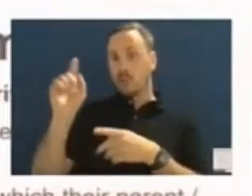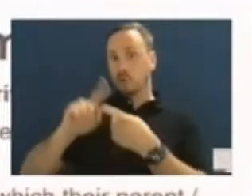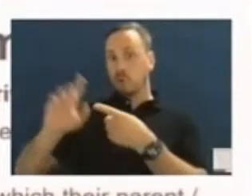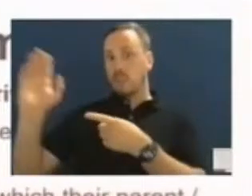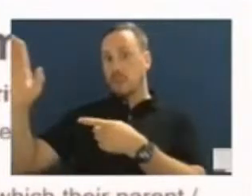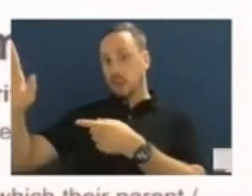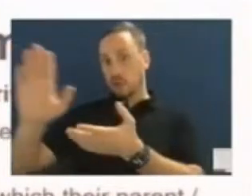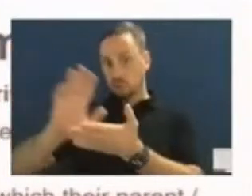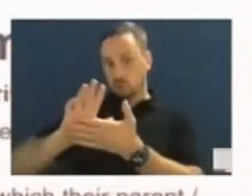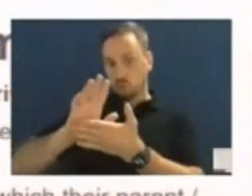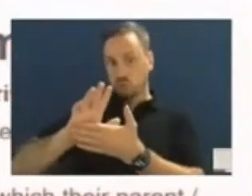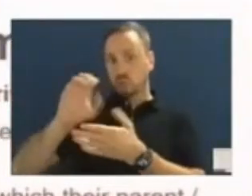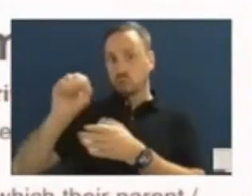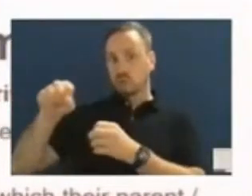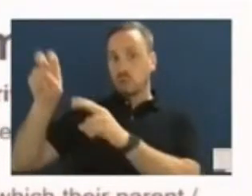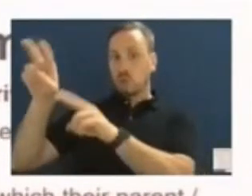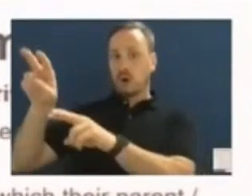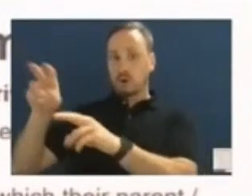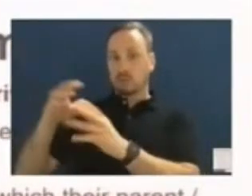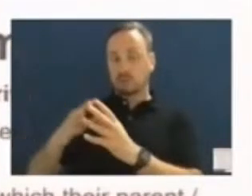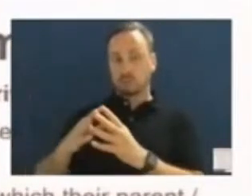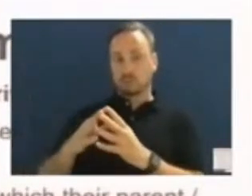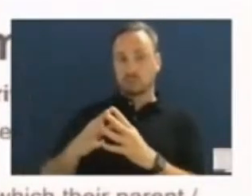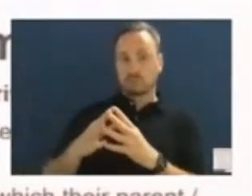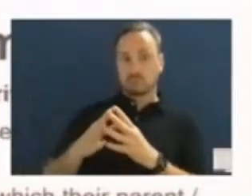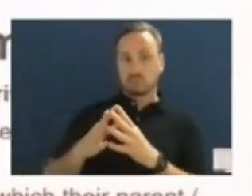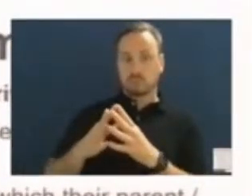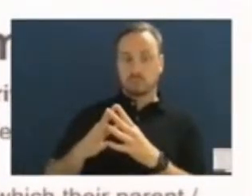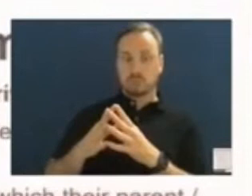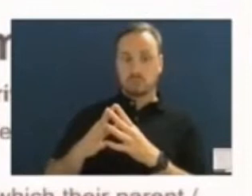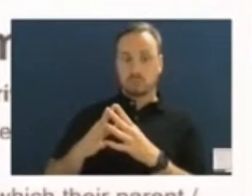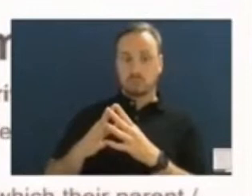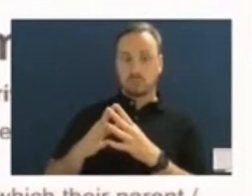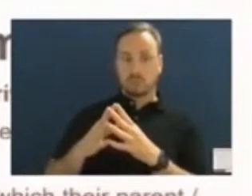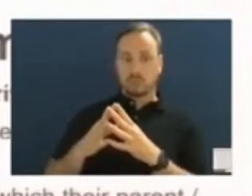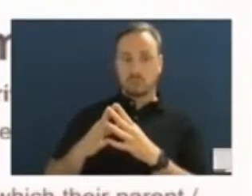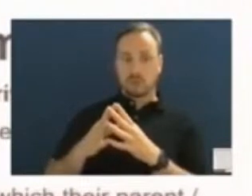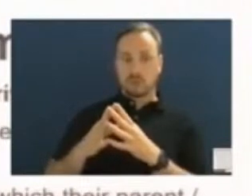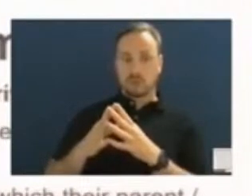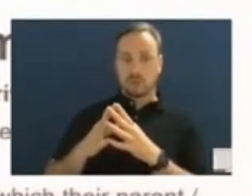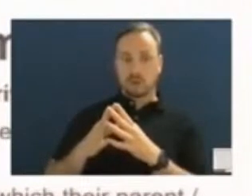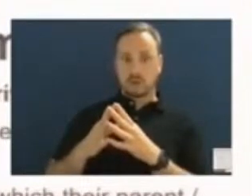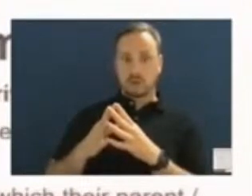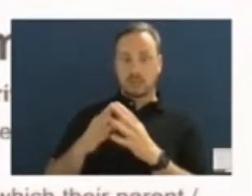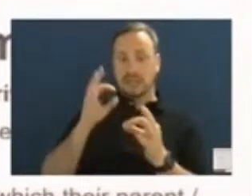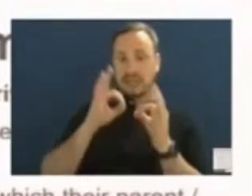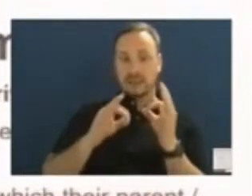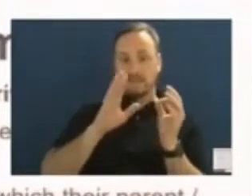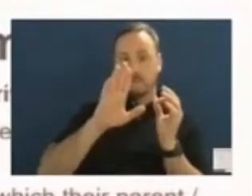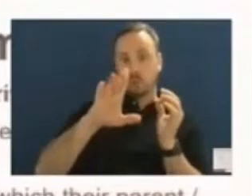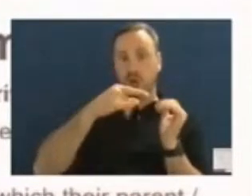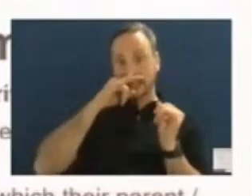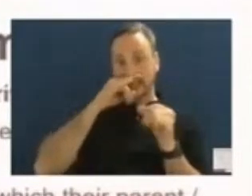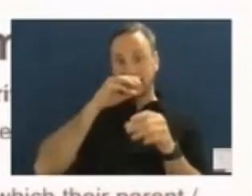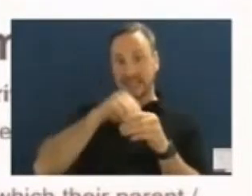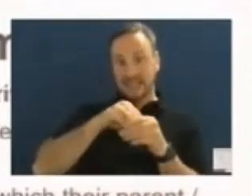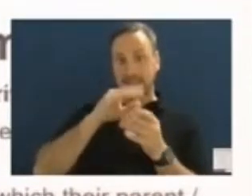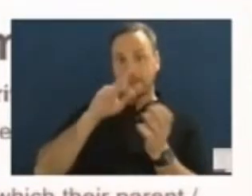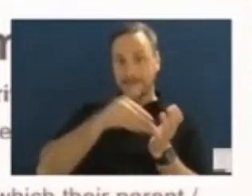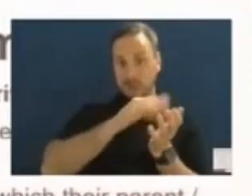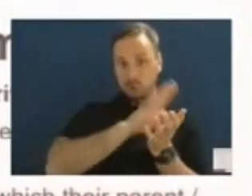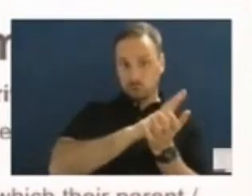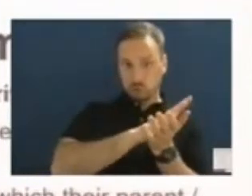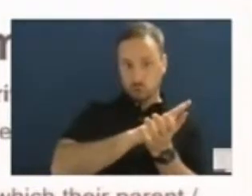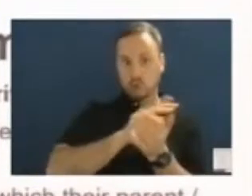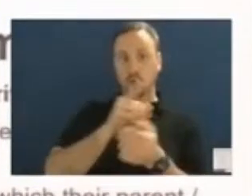student, then they can bring their child with them to their school so long as they also work at a middle school. Now, this full day option